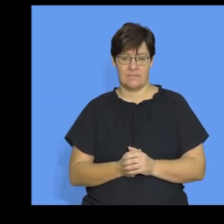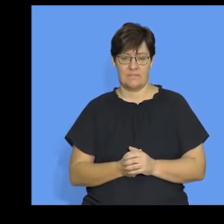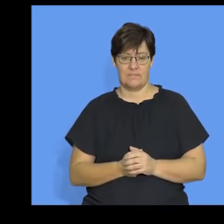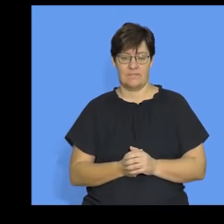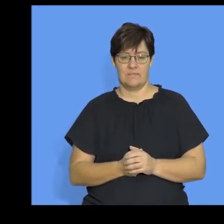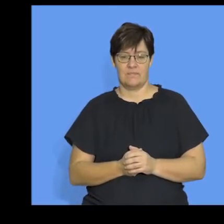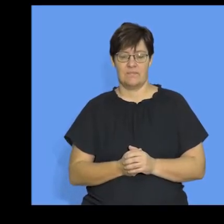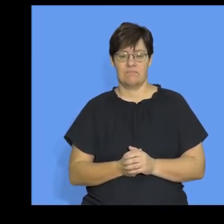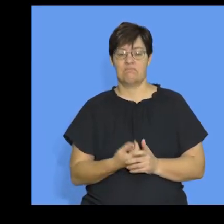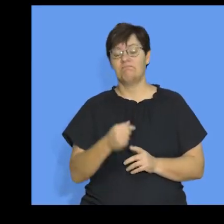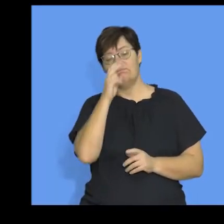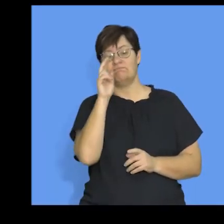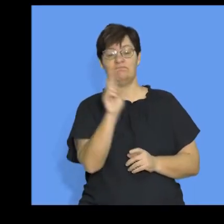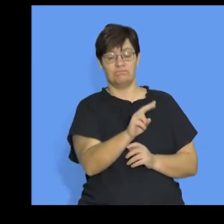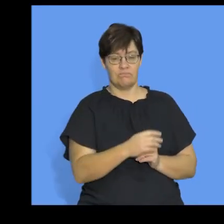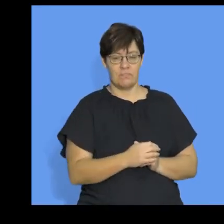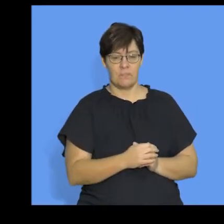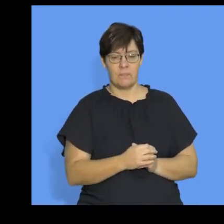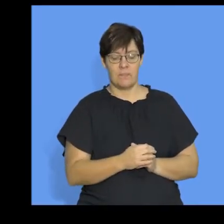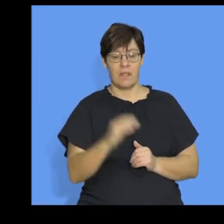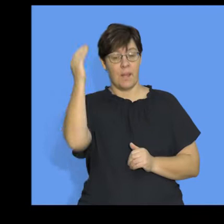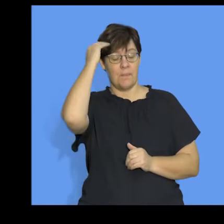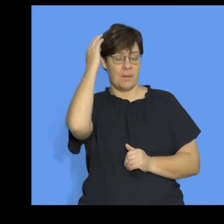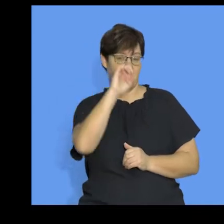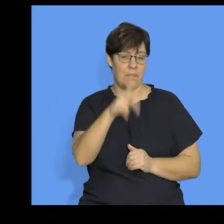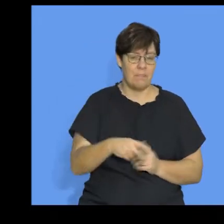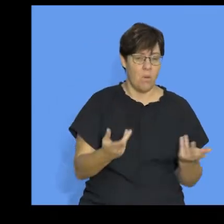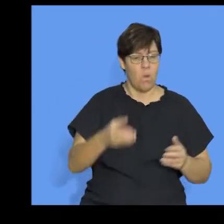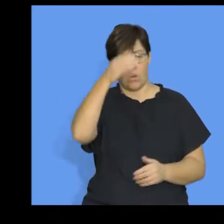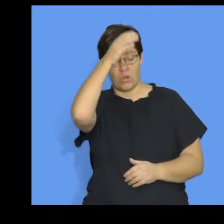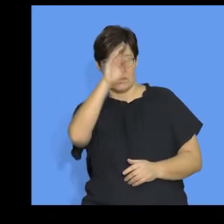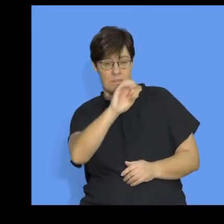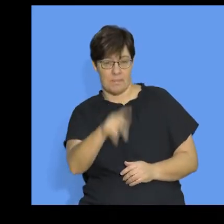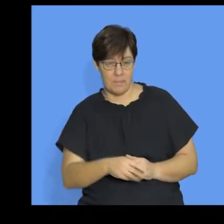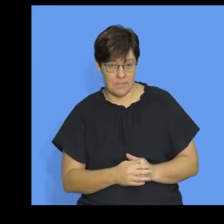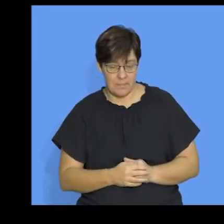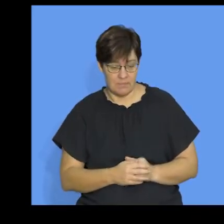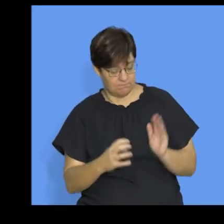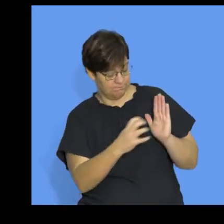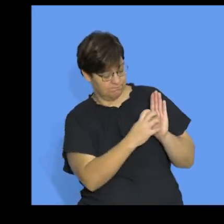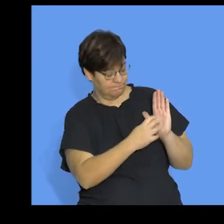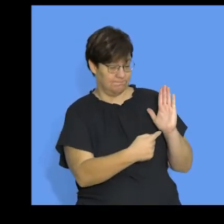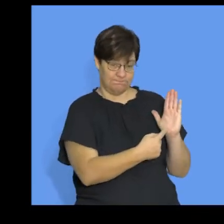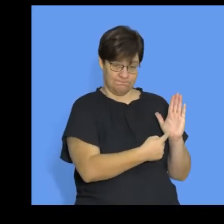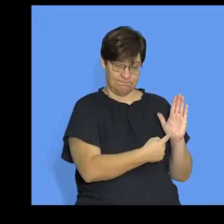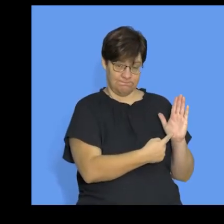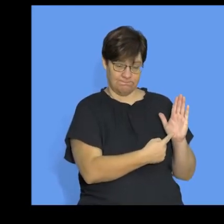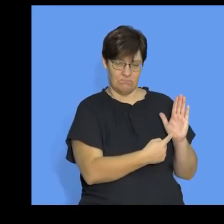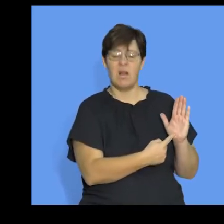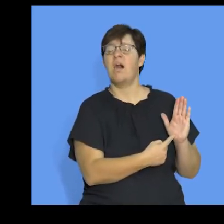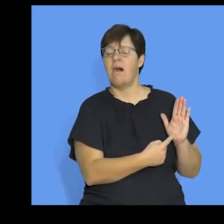So if we look at our mind map or our concept map, what do we find? We find that from our